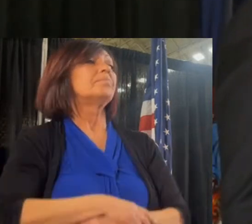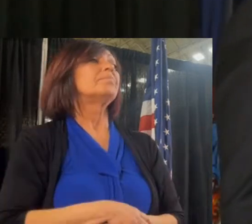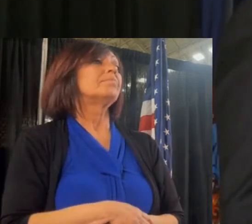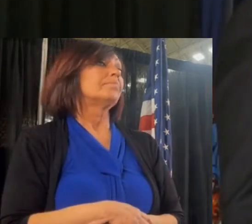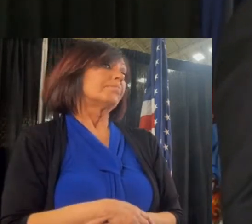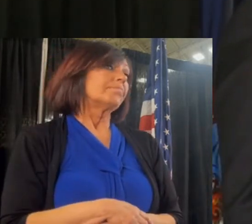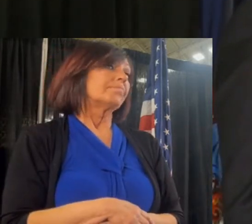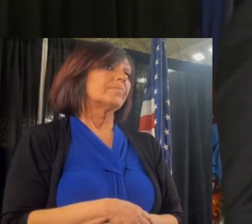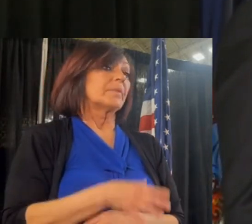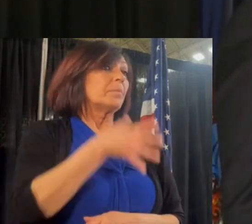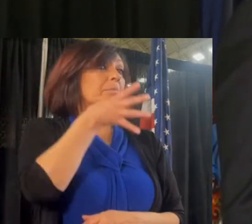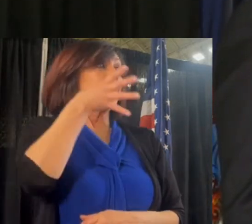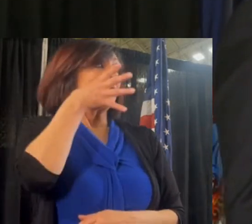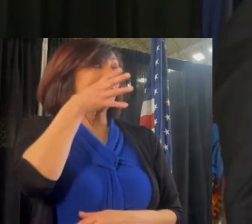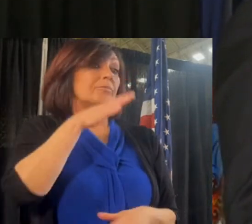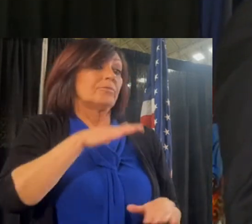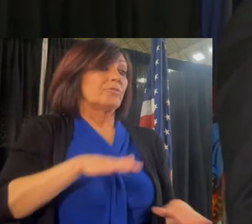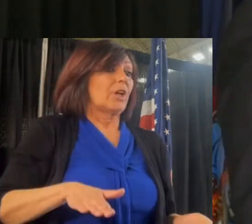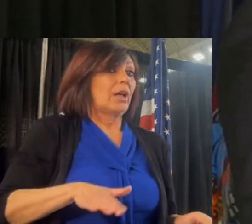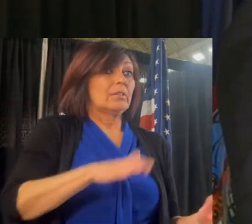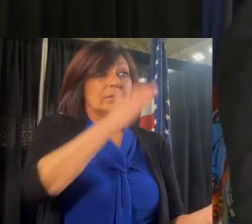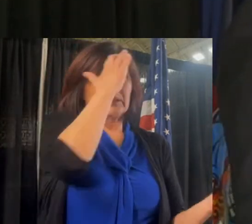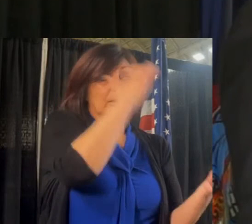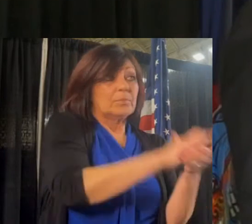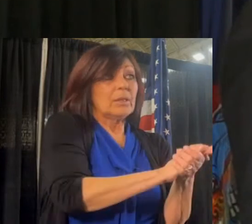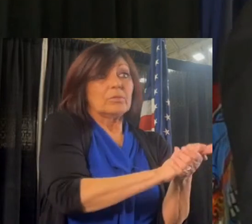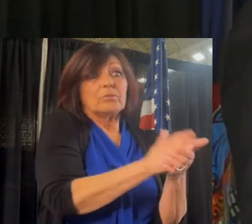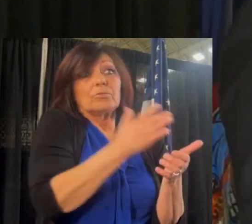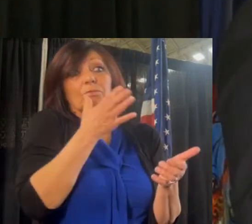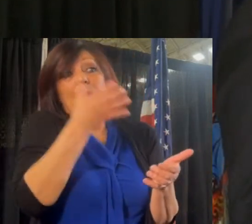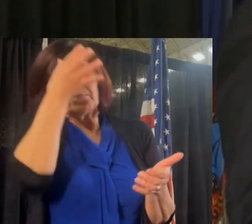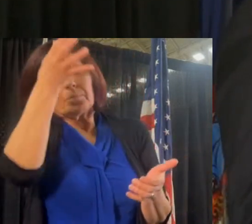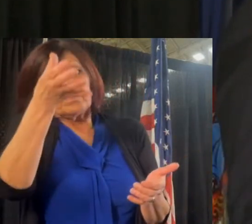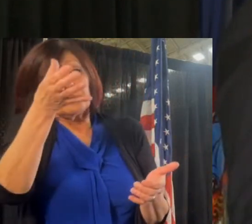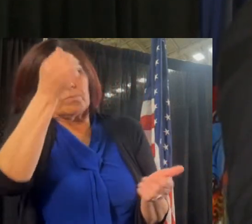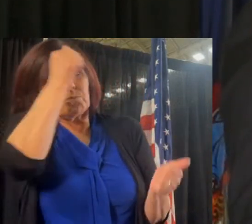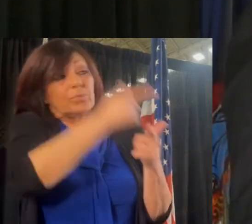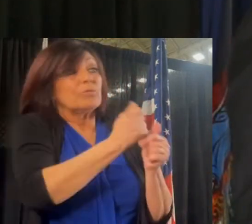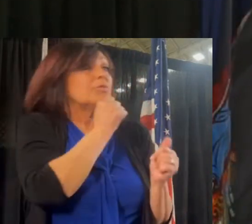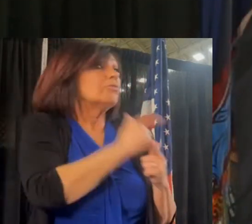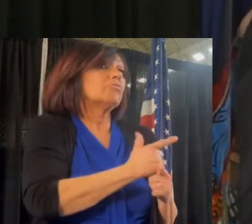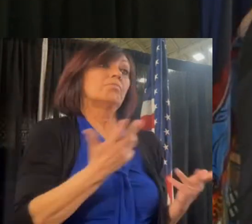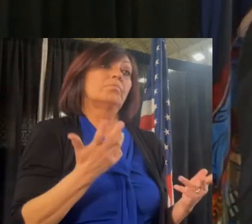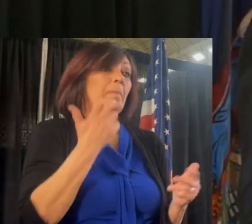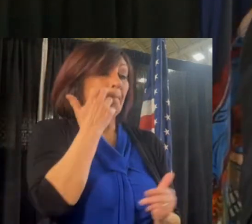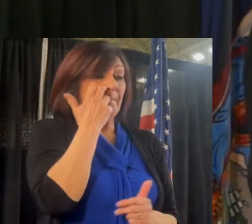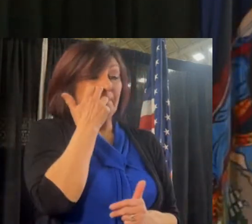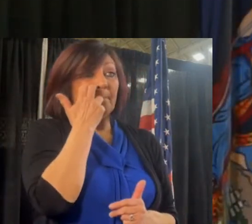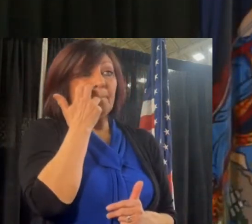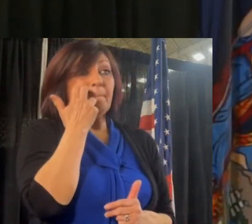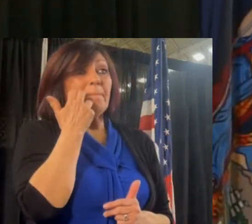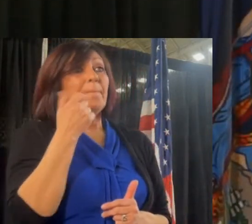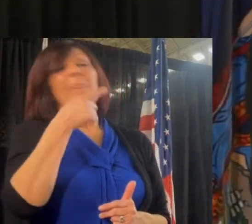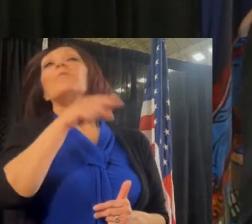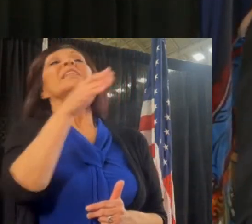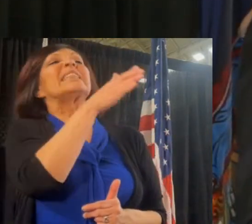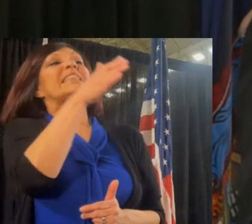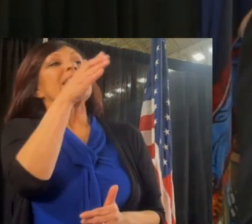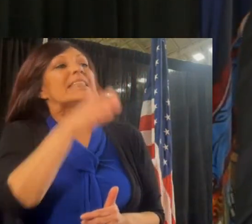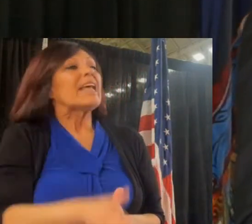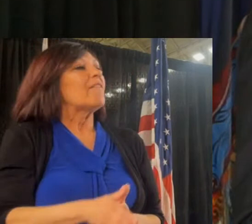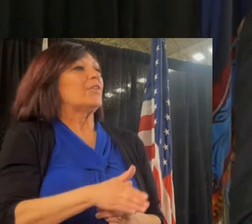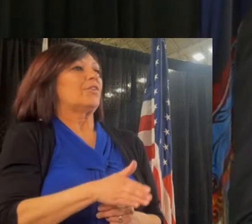parent, a child, a spouse, grandparent, brother or sister. We must never reduce